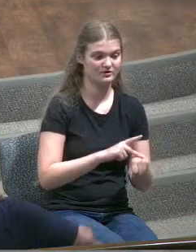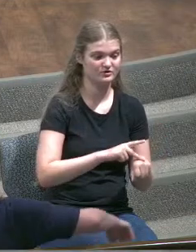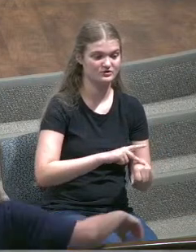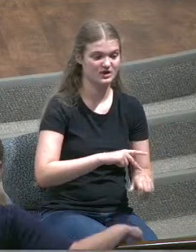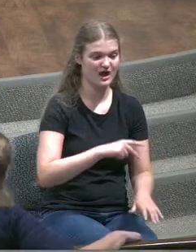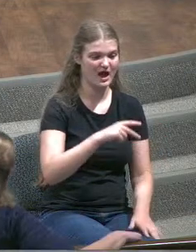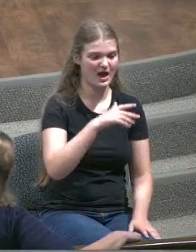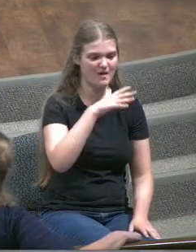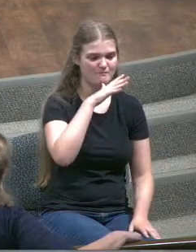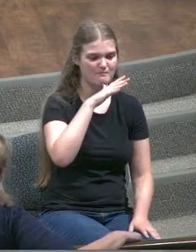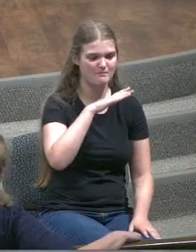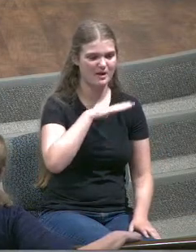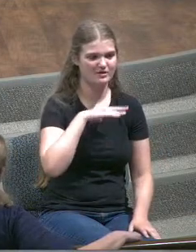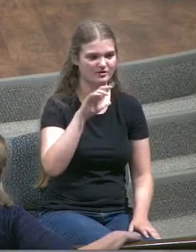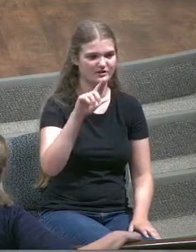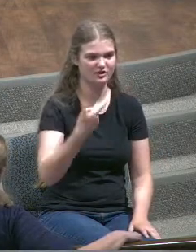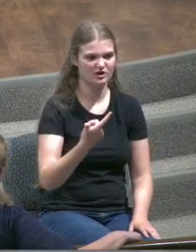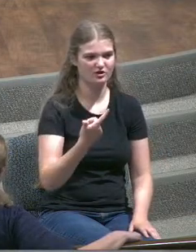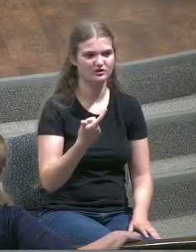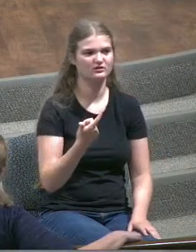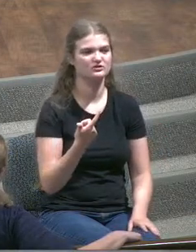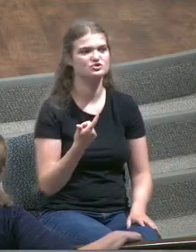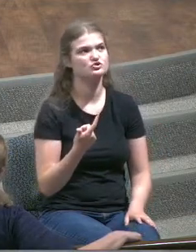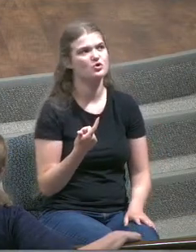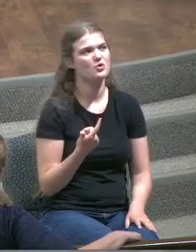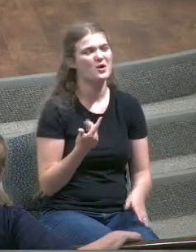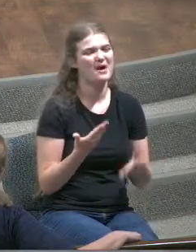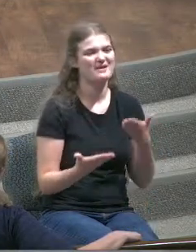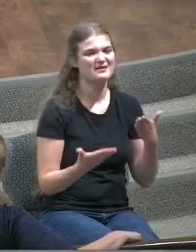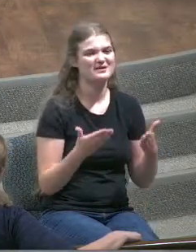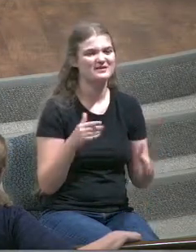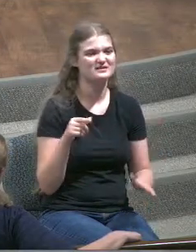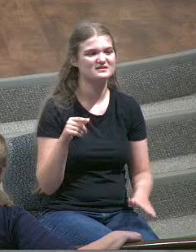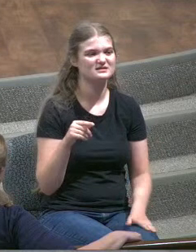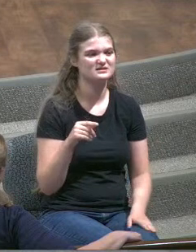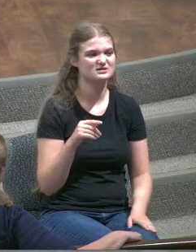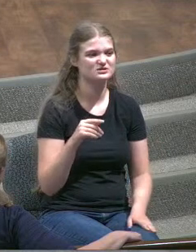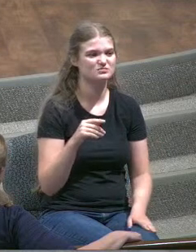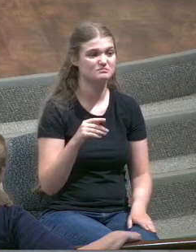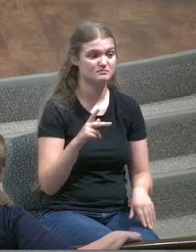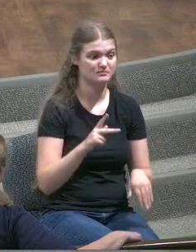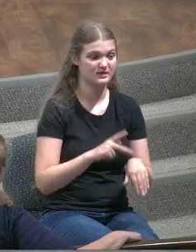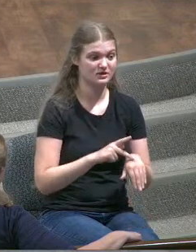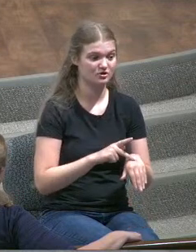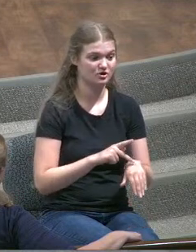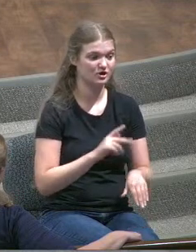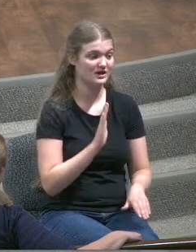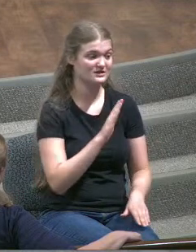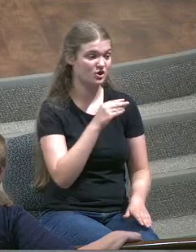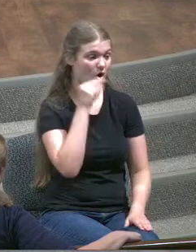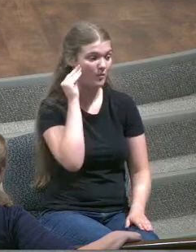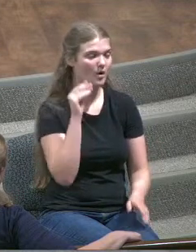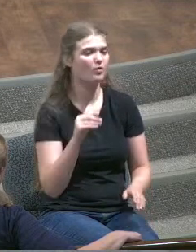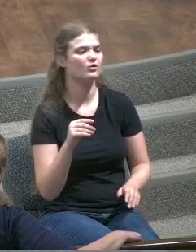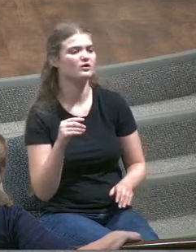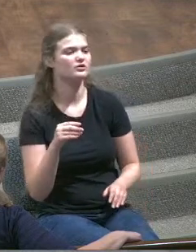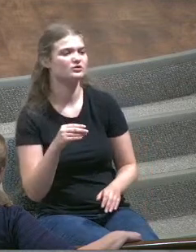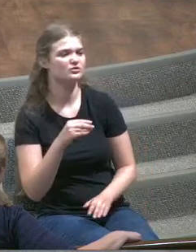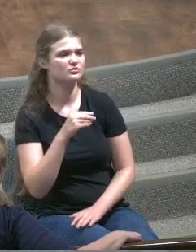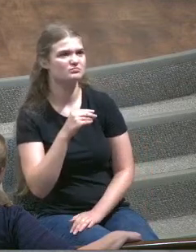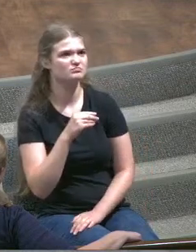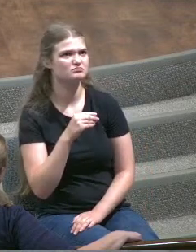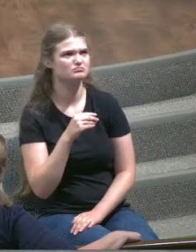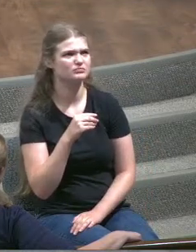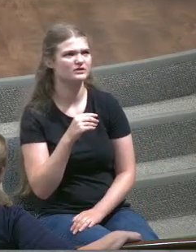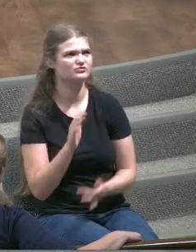mother-in-law. And so whether this was his own home or the home of Peter and Andrew, we don't know, but he was in a home.